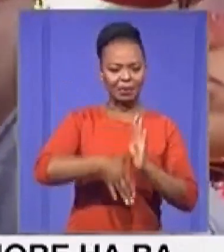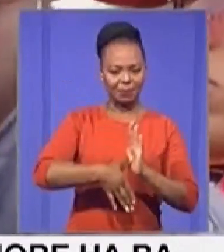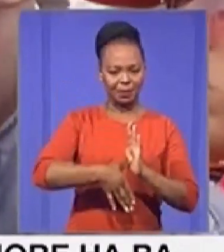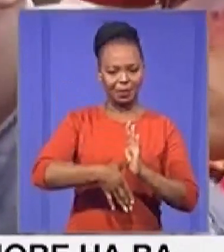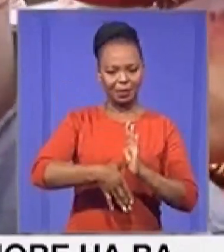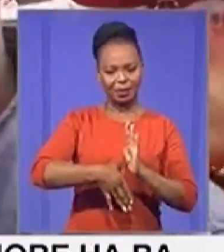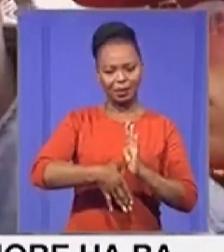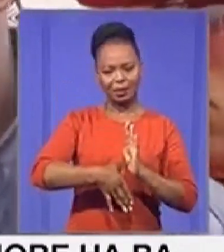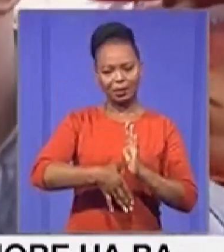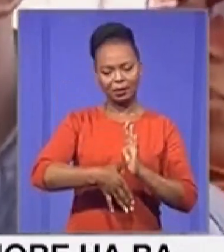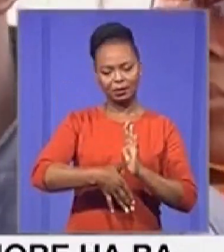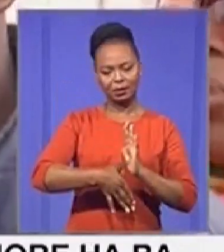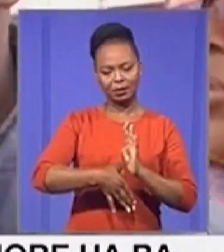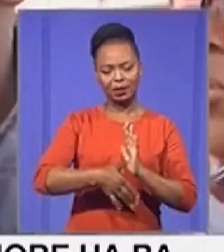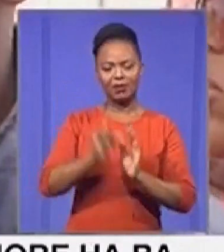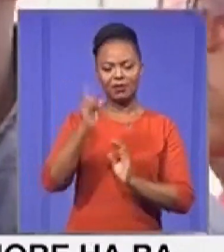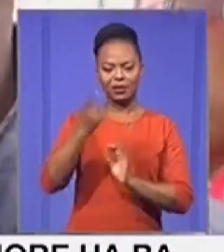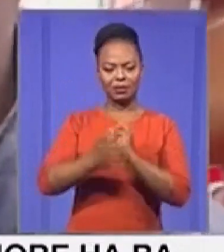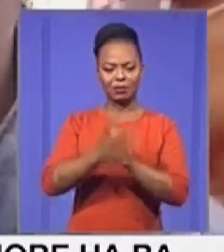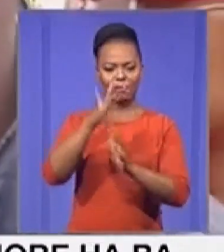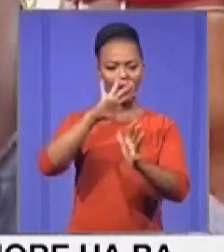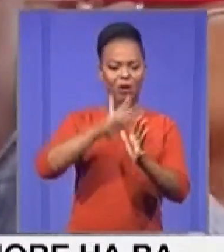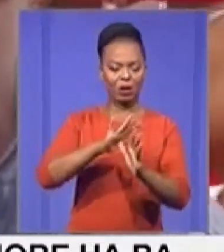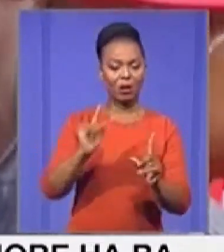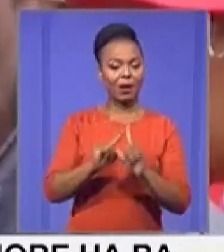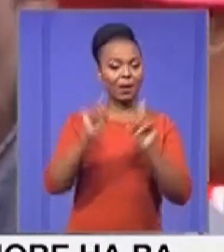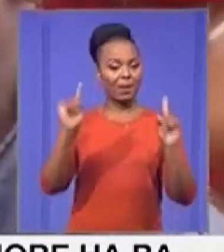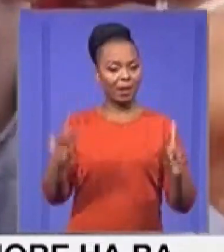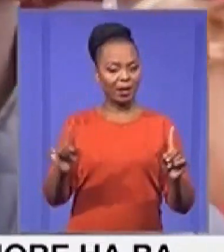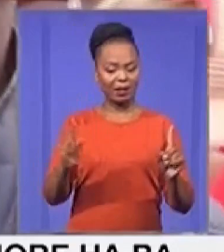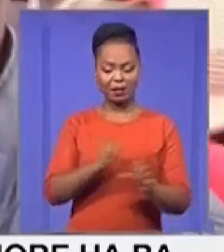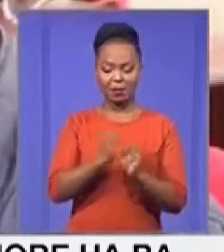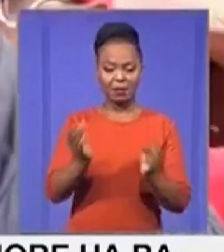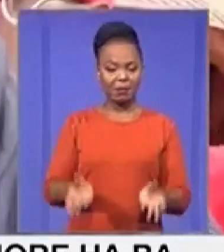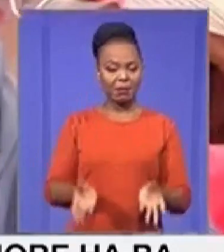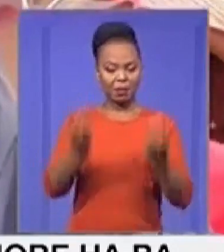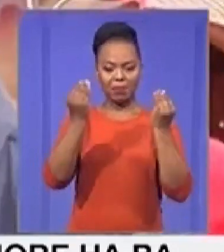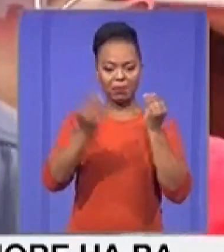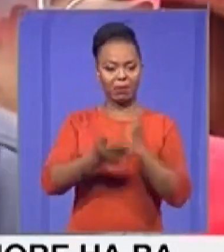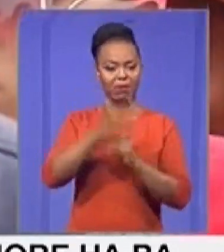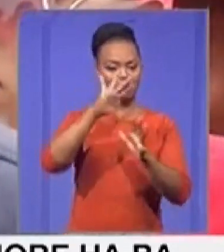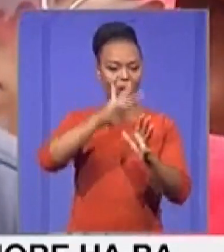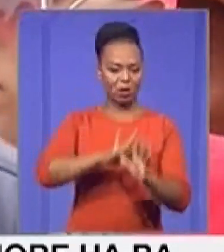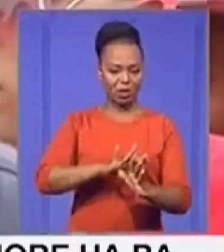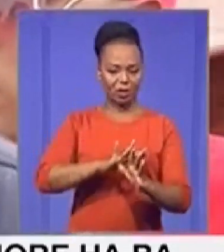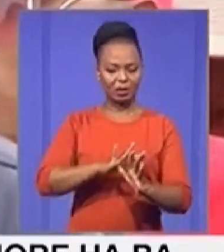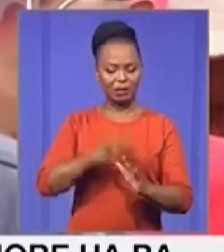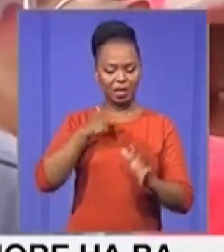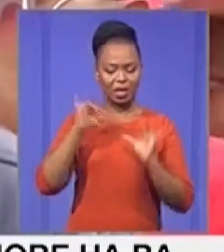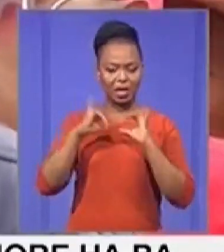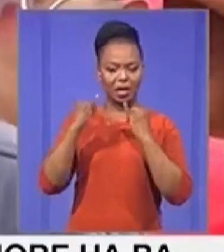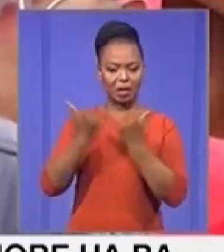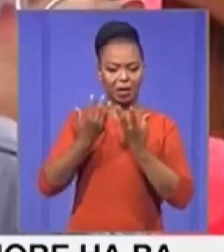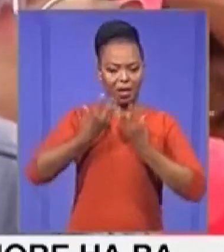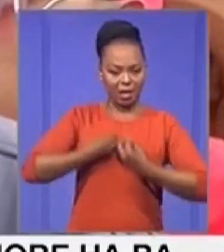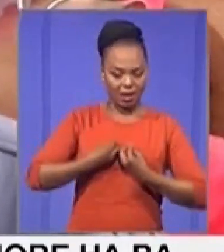fa first priority mare hanke ke bon ke na le company